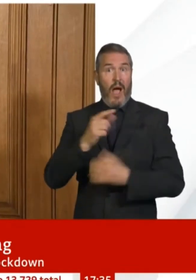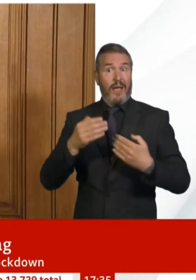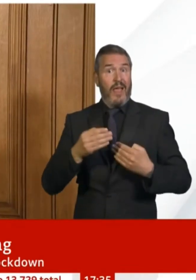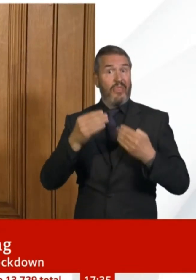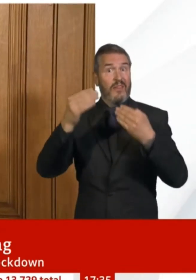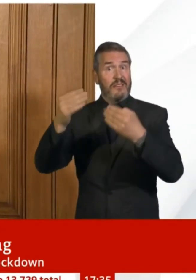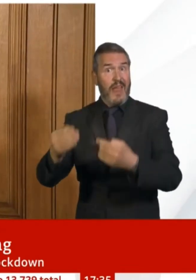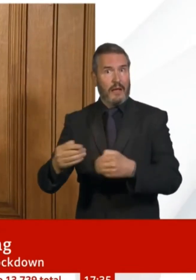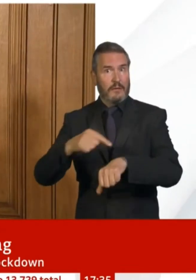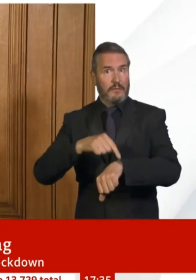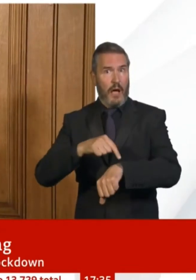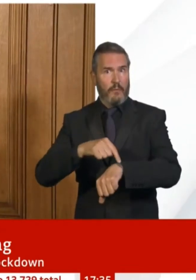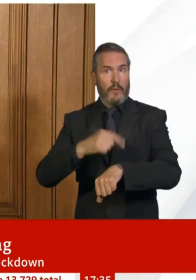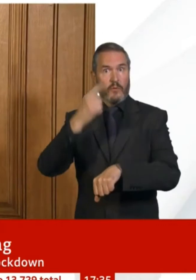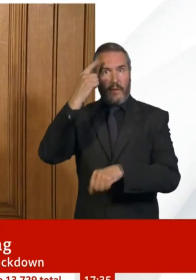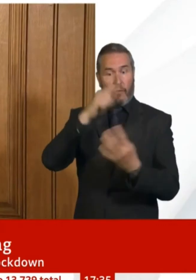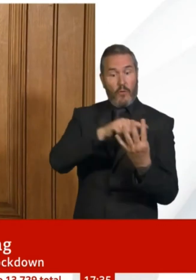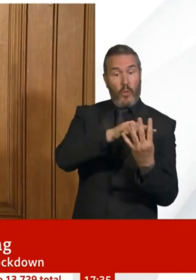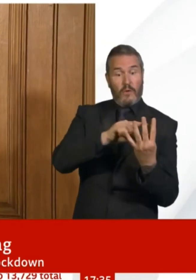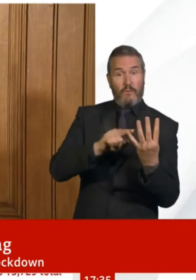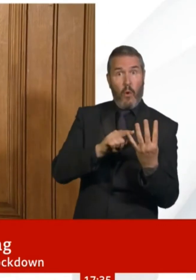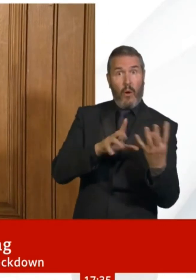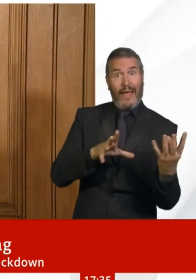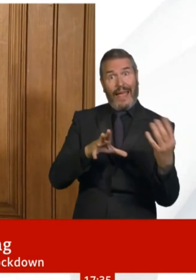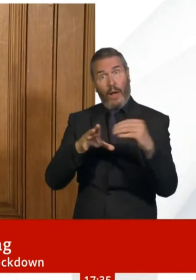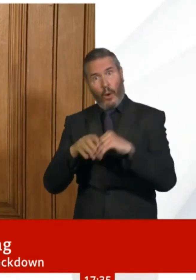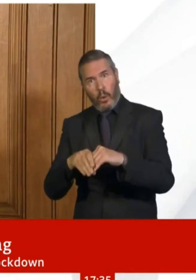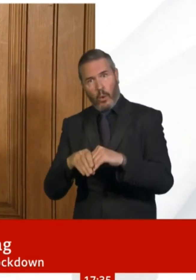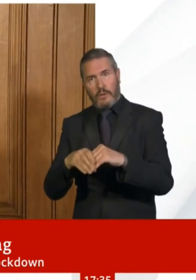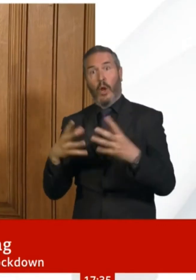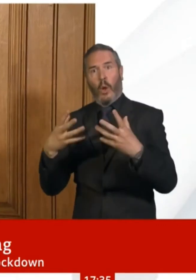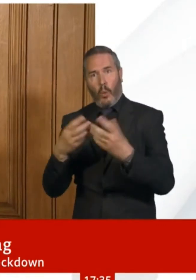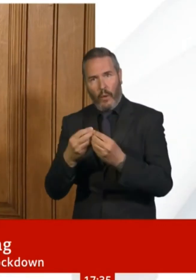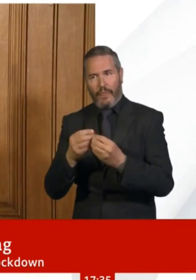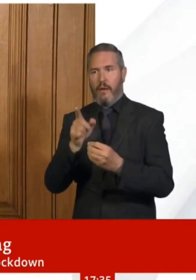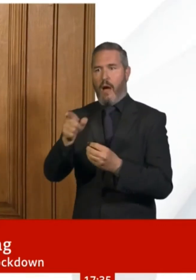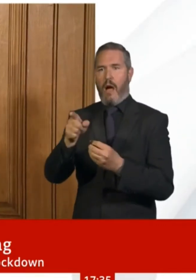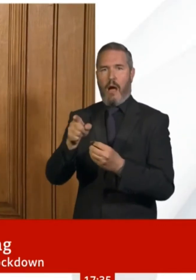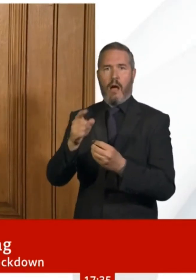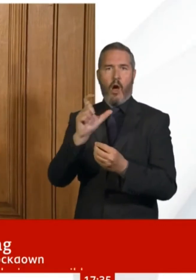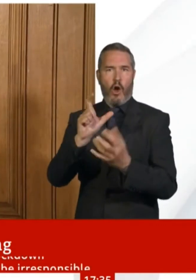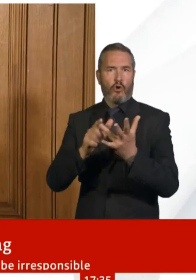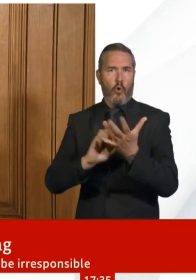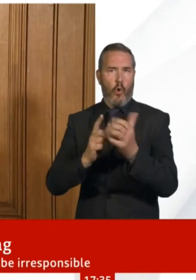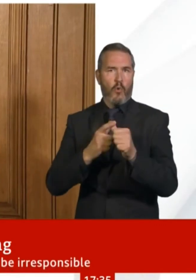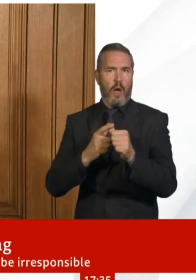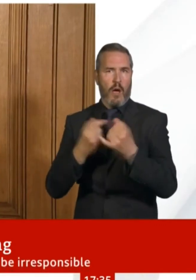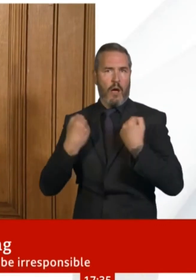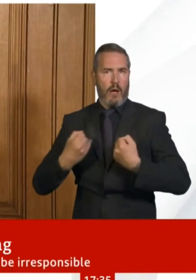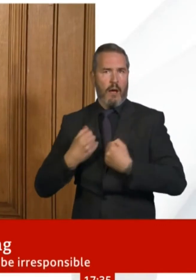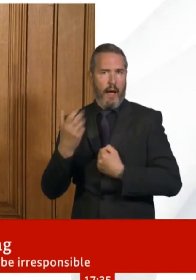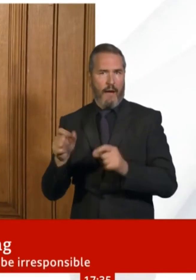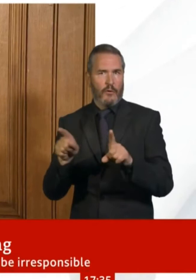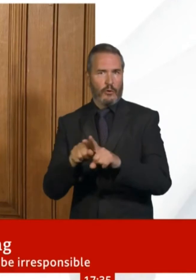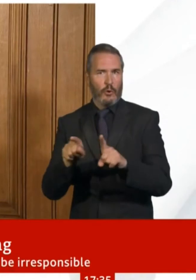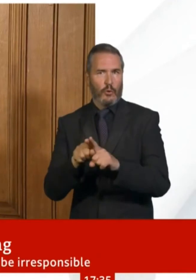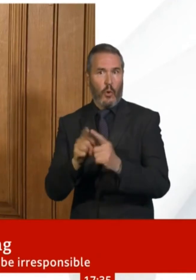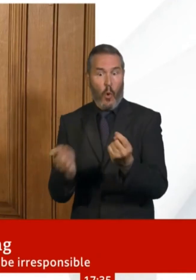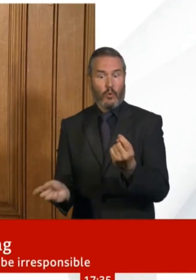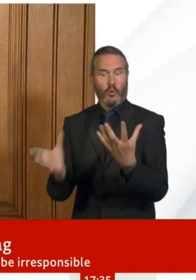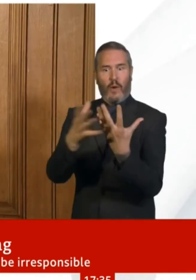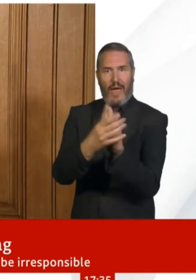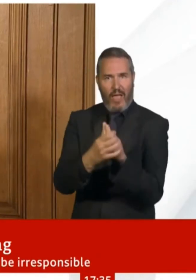need to take account of all of those rather than just think about the direct COVID deaths, because if we just thought about those, we could end up having a